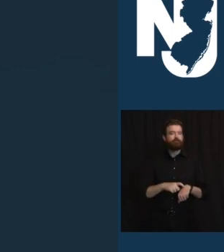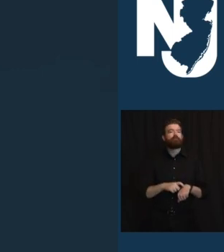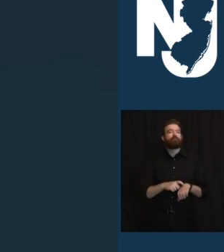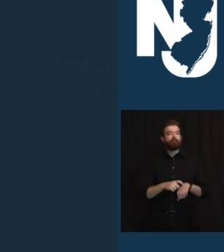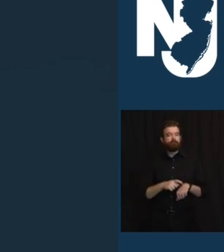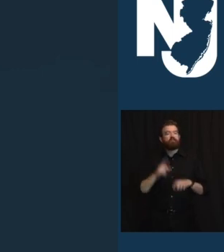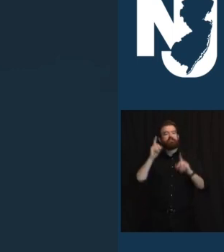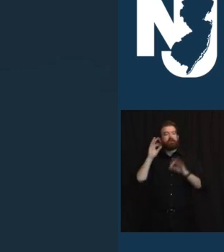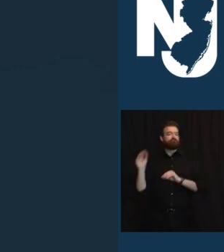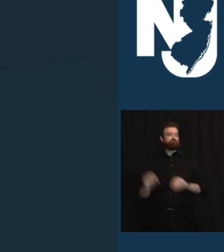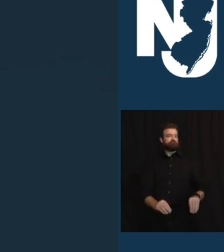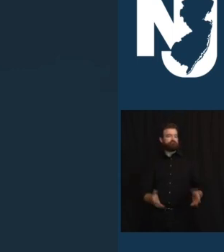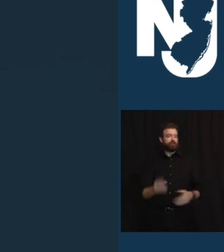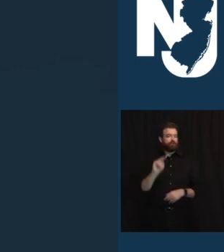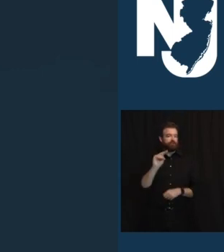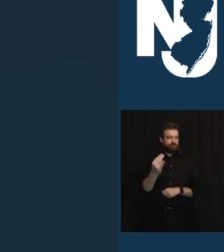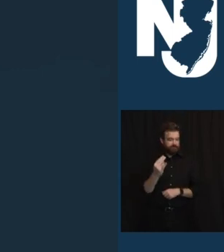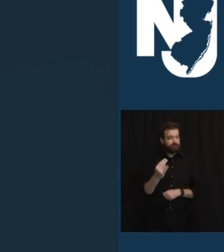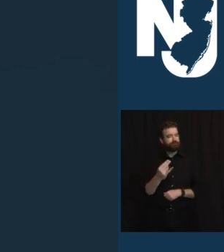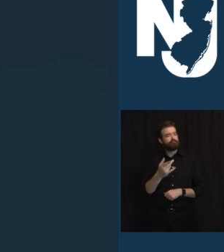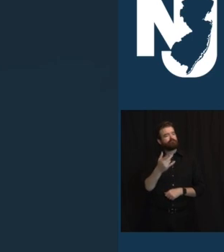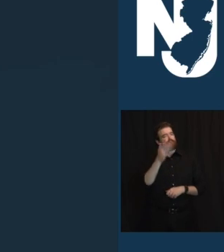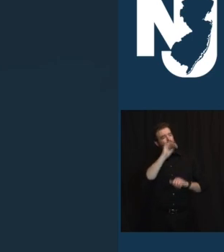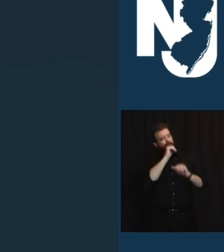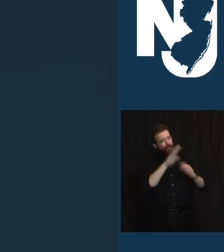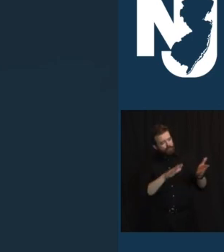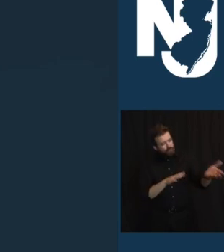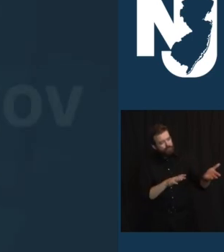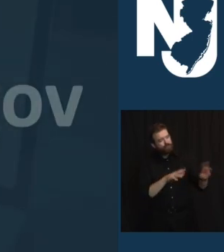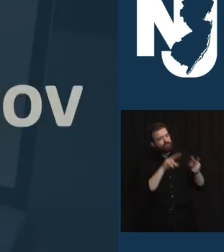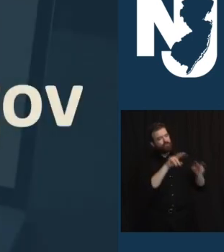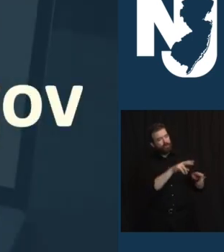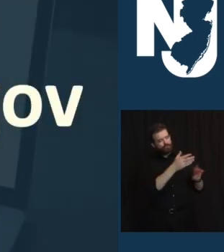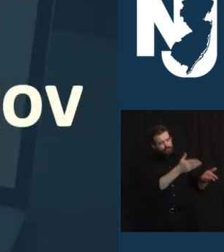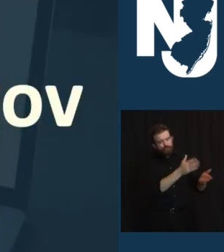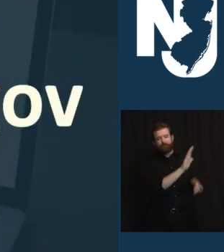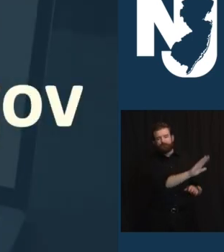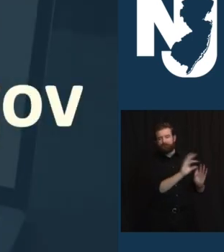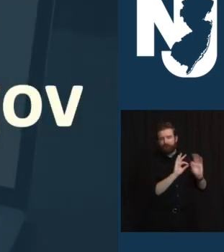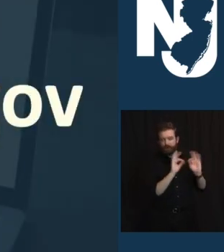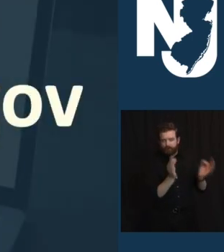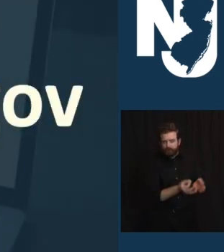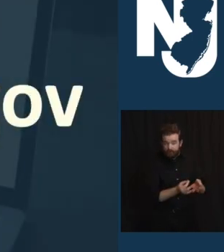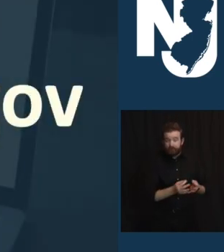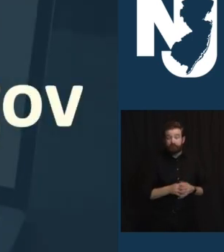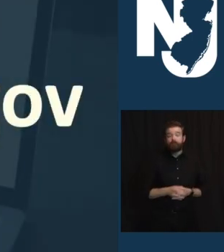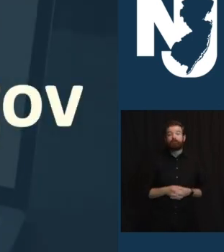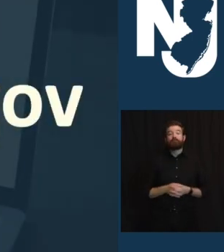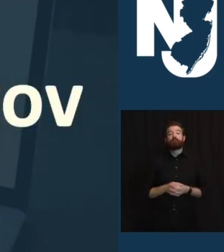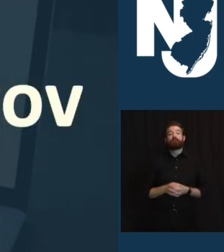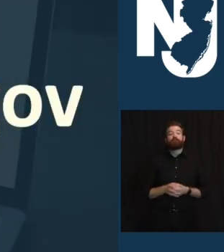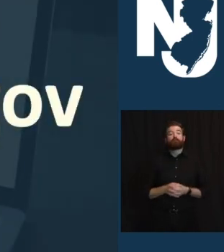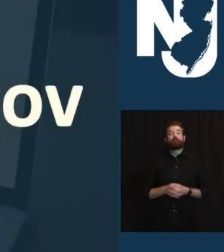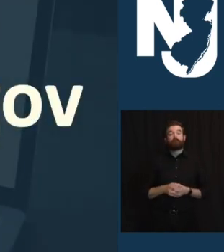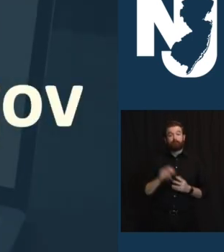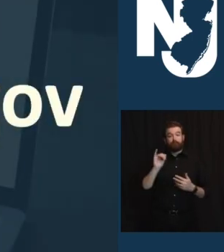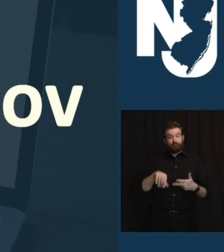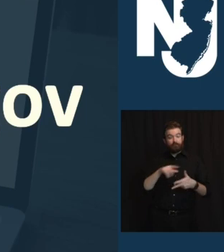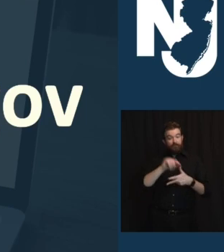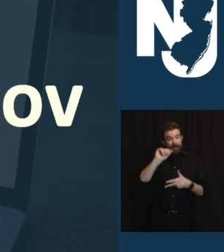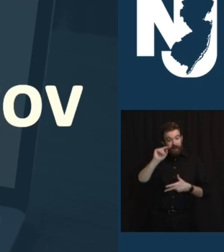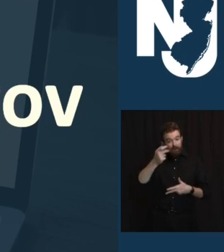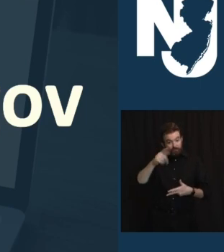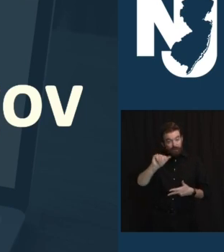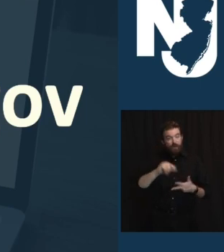watch over her and her family. Of course, Olga, Roe, and Mary are only 3, representing thousands